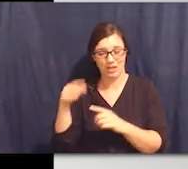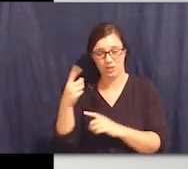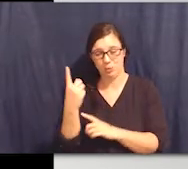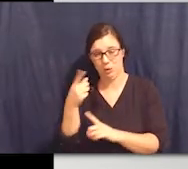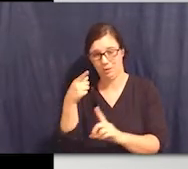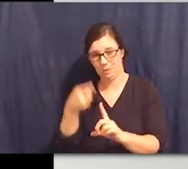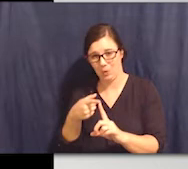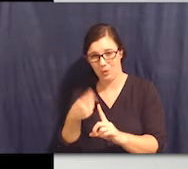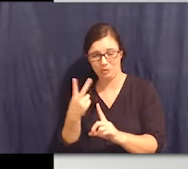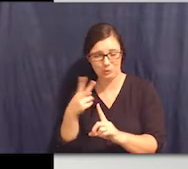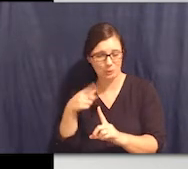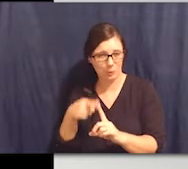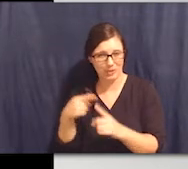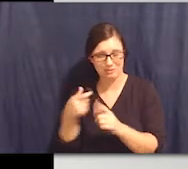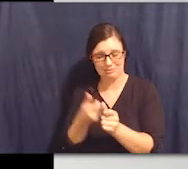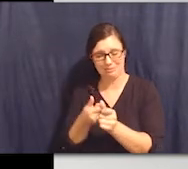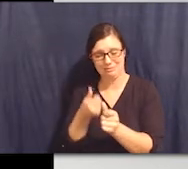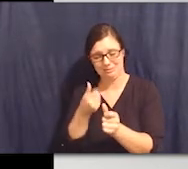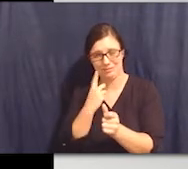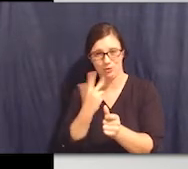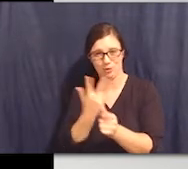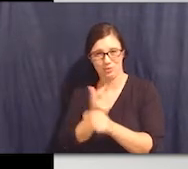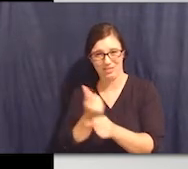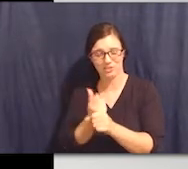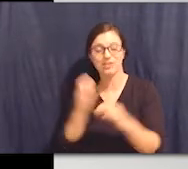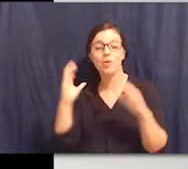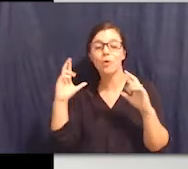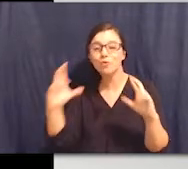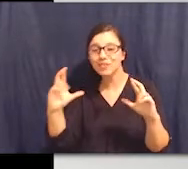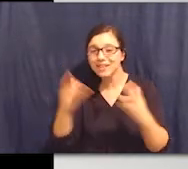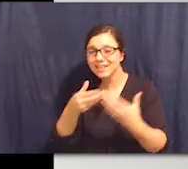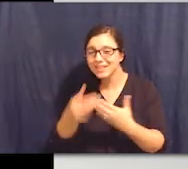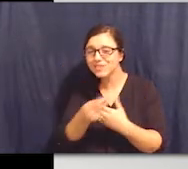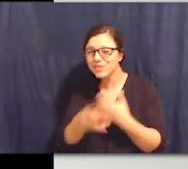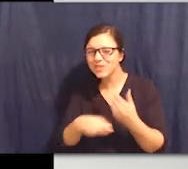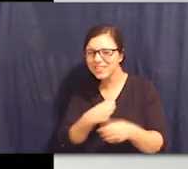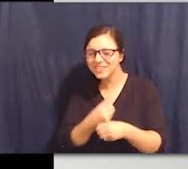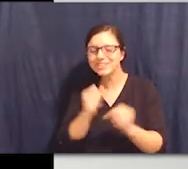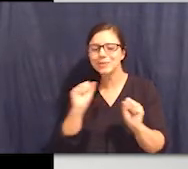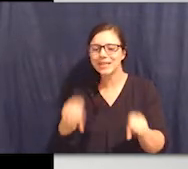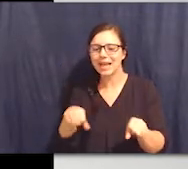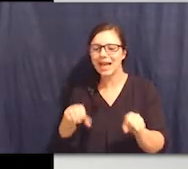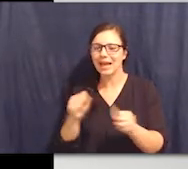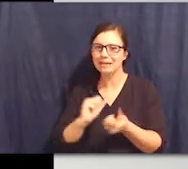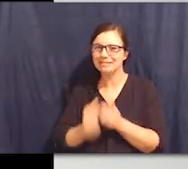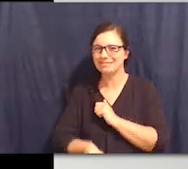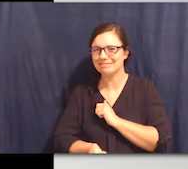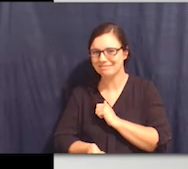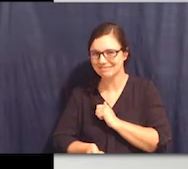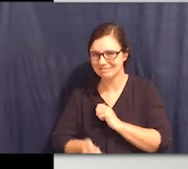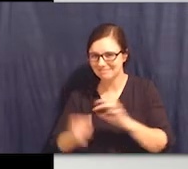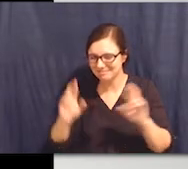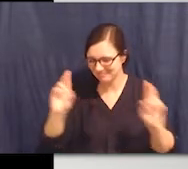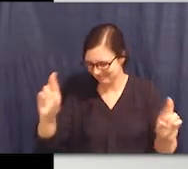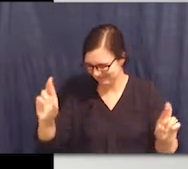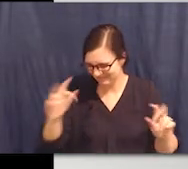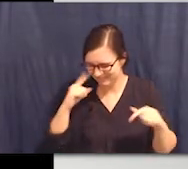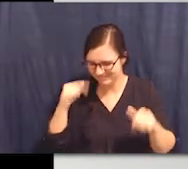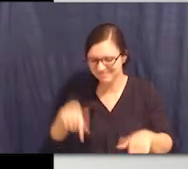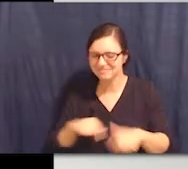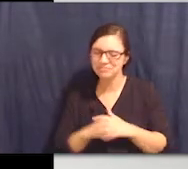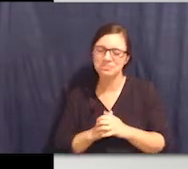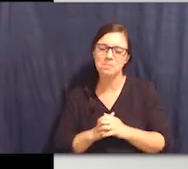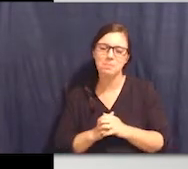or two behind them for the last 3 years. I hope in the next couple of years we can surpass them in this.